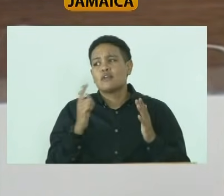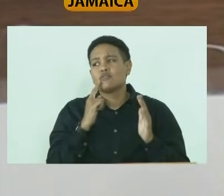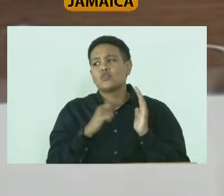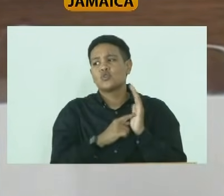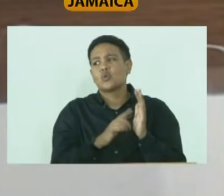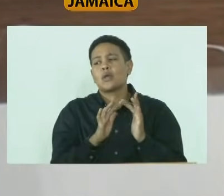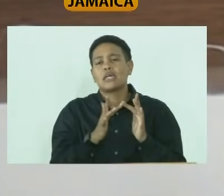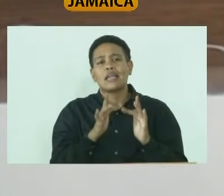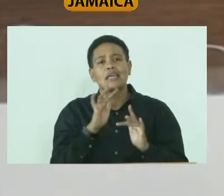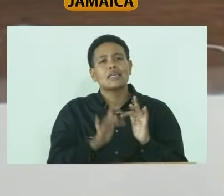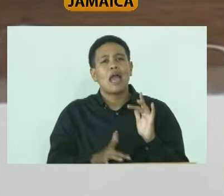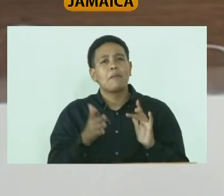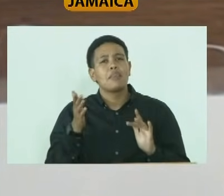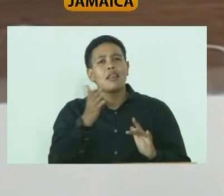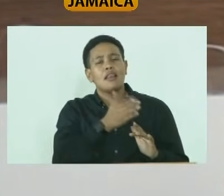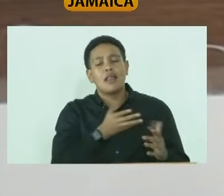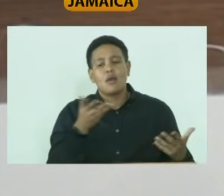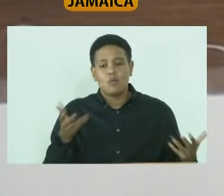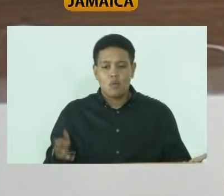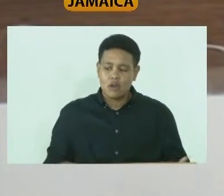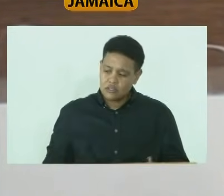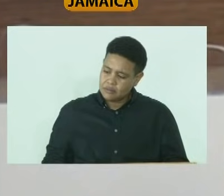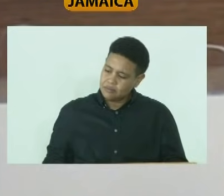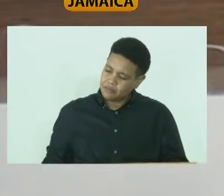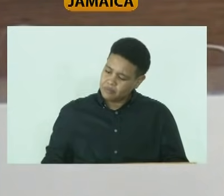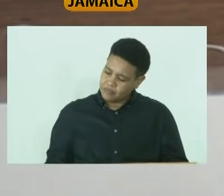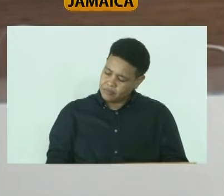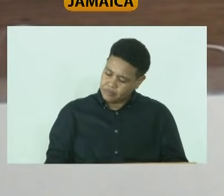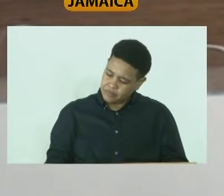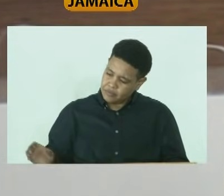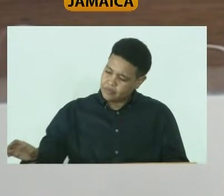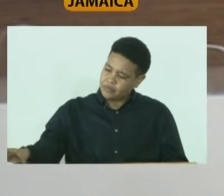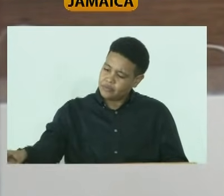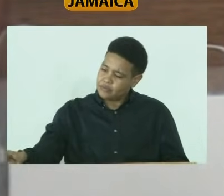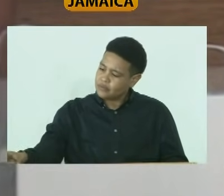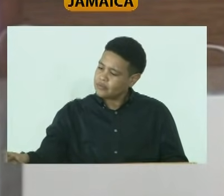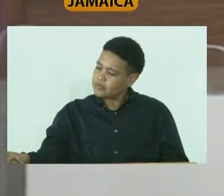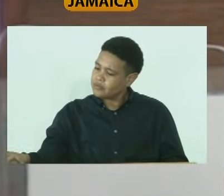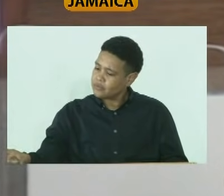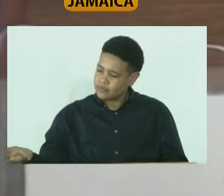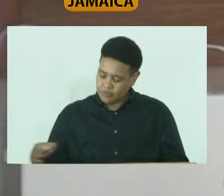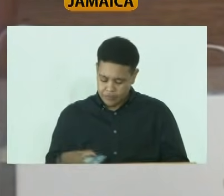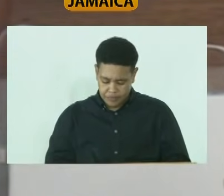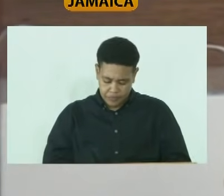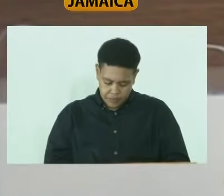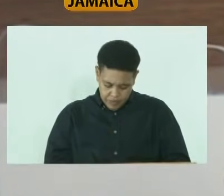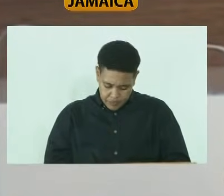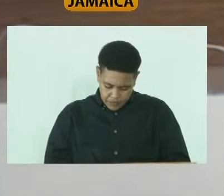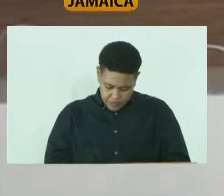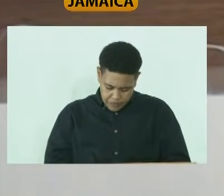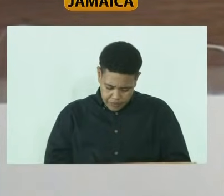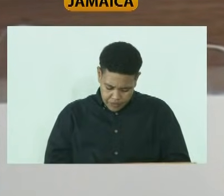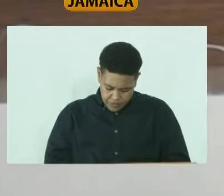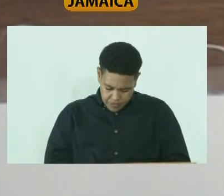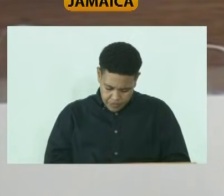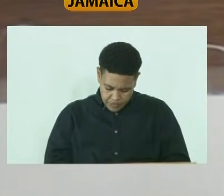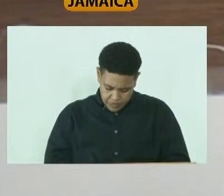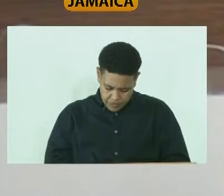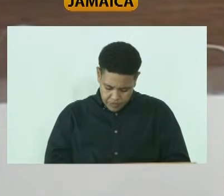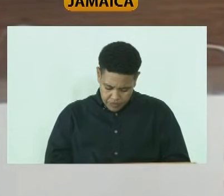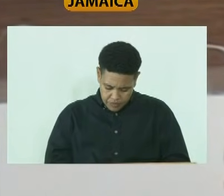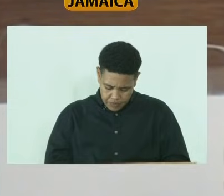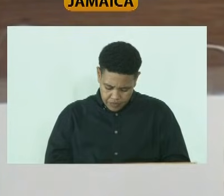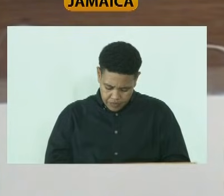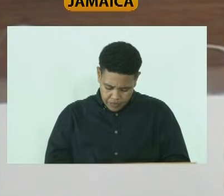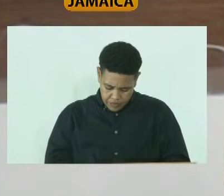that exist. Of the 980 public schools, more than